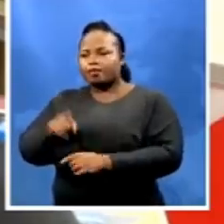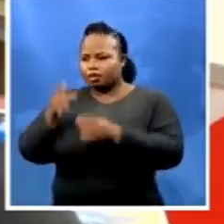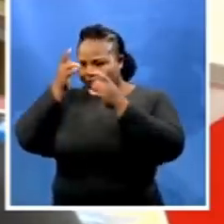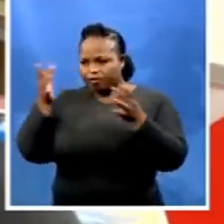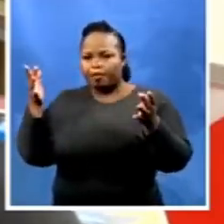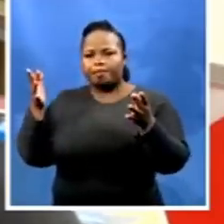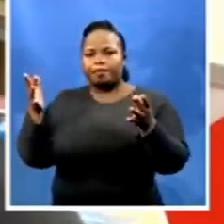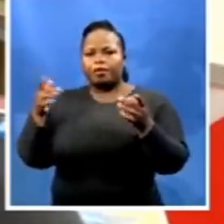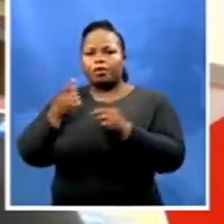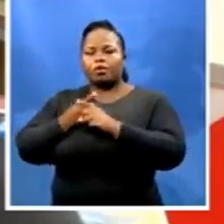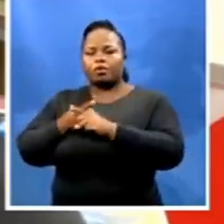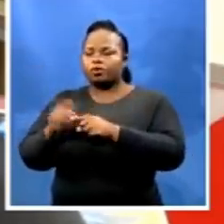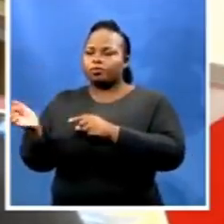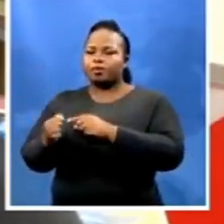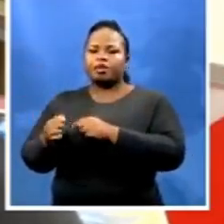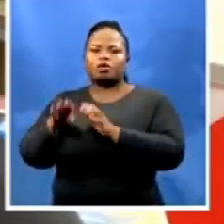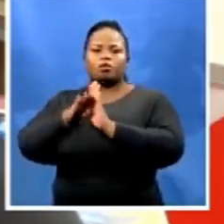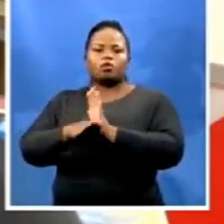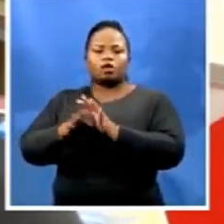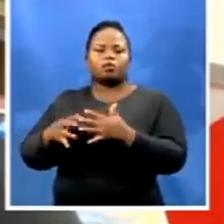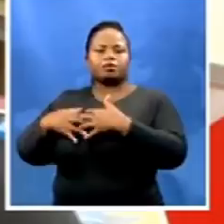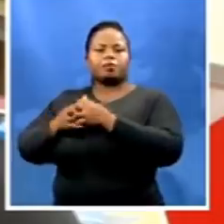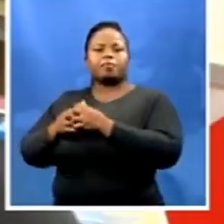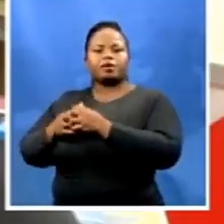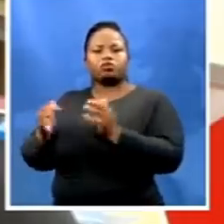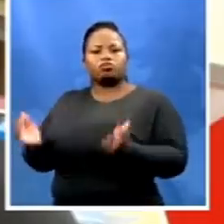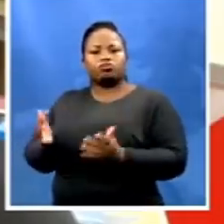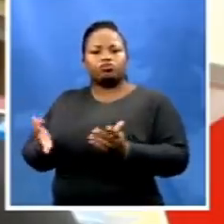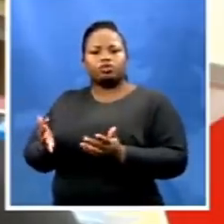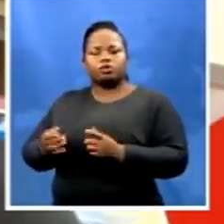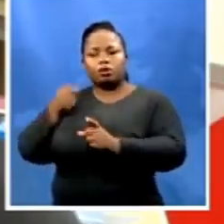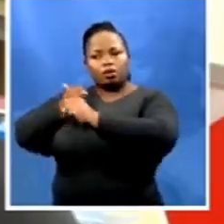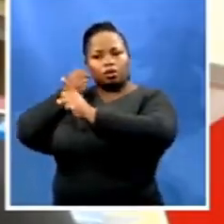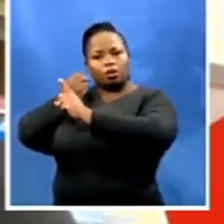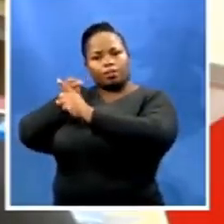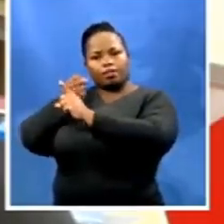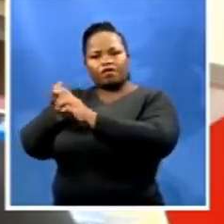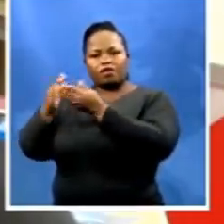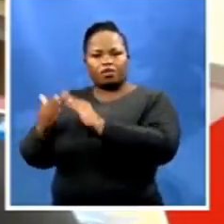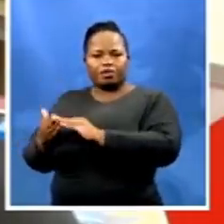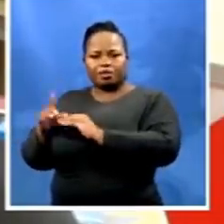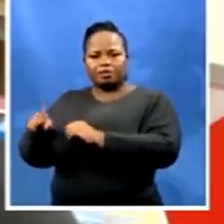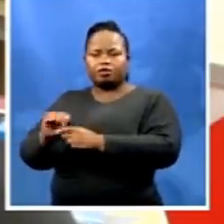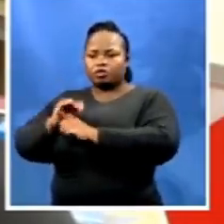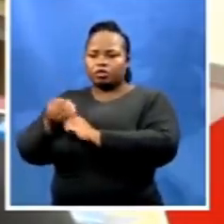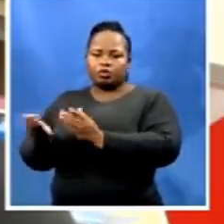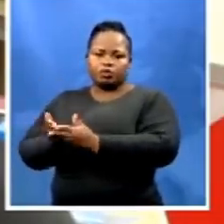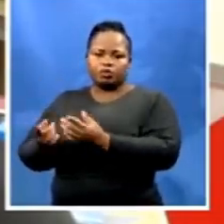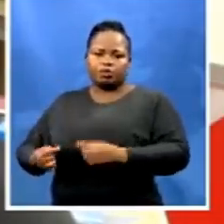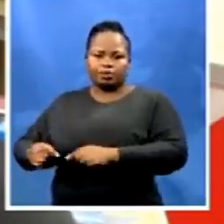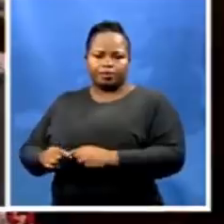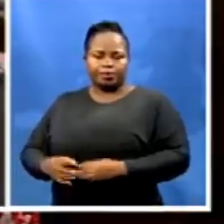he will be mobilizing and advocating the communities to protect our schools. Kwazi Mshengu, MEC